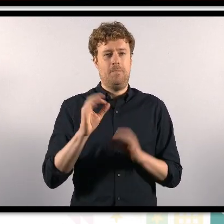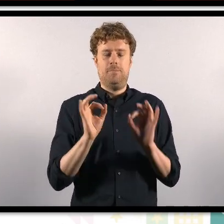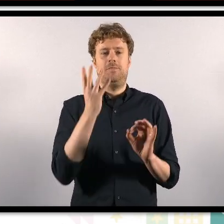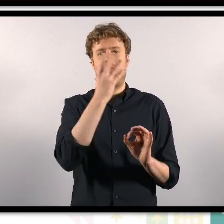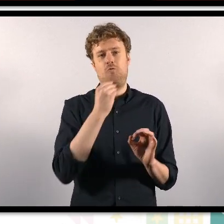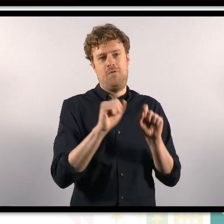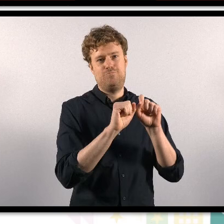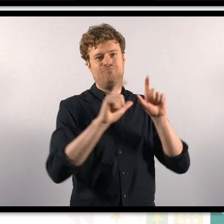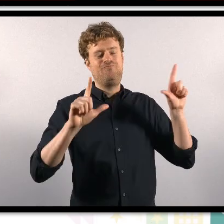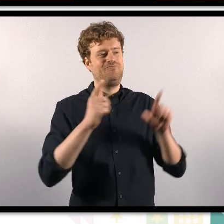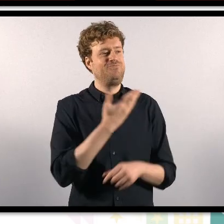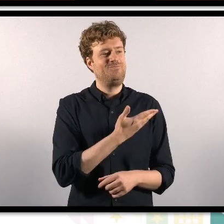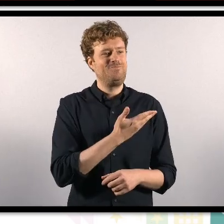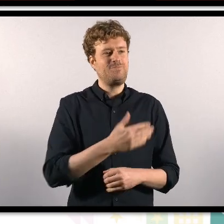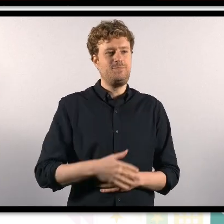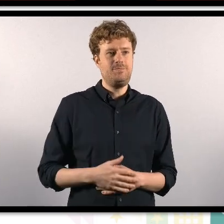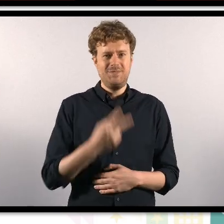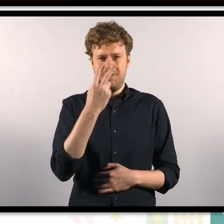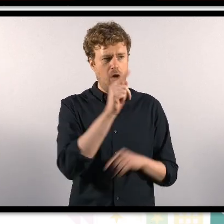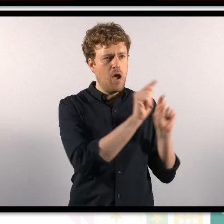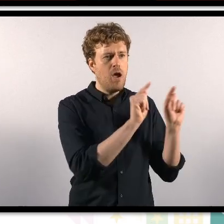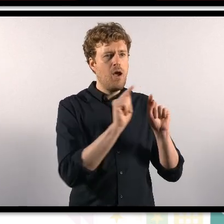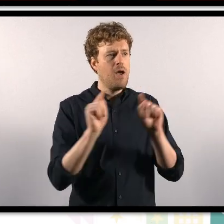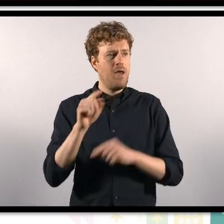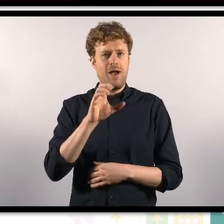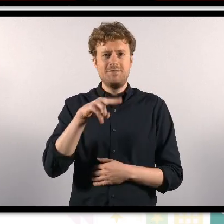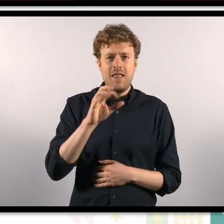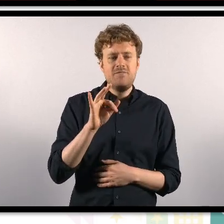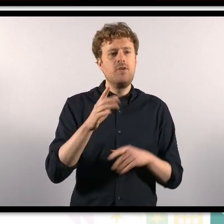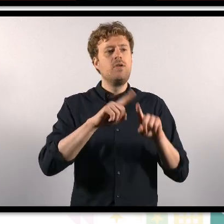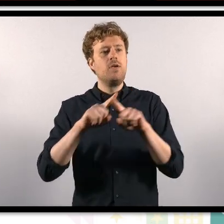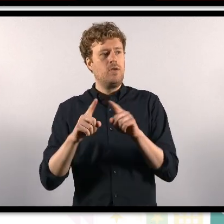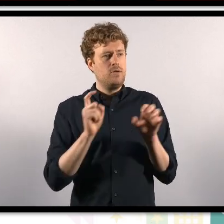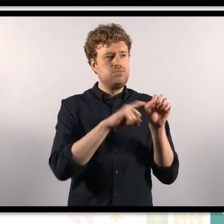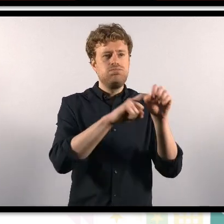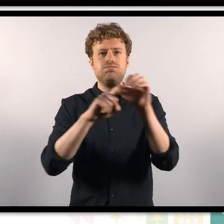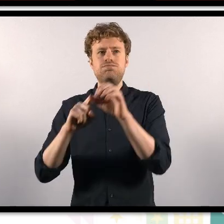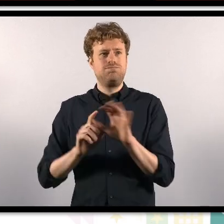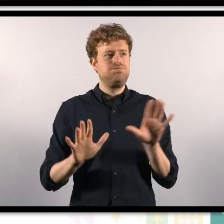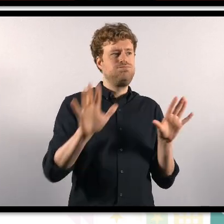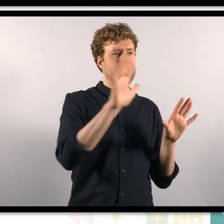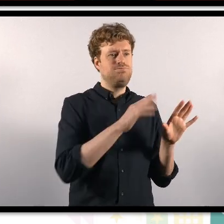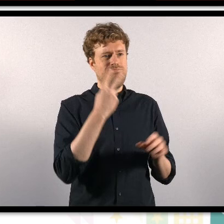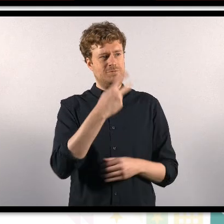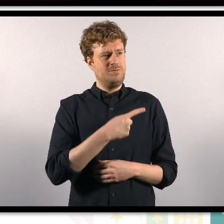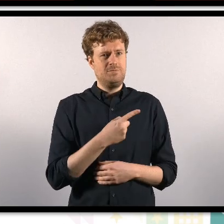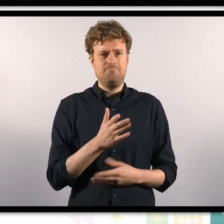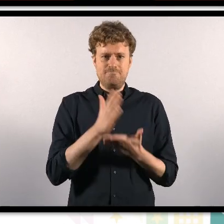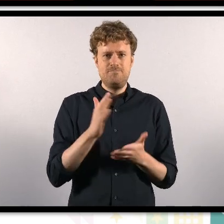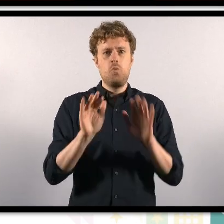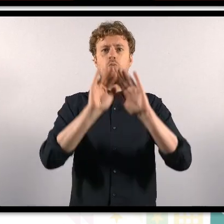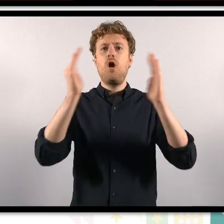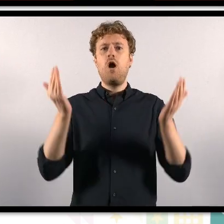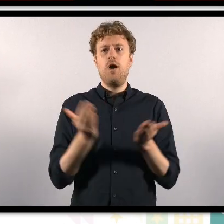represented here in terms of maintainers, for the community. And obviously, contributors are significantly wider. But if you zoom in, we are